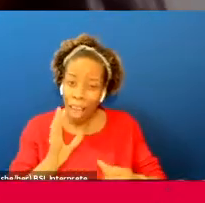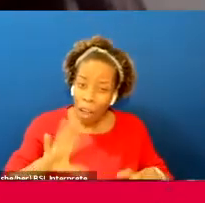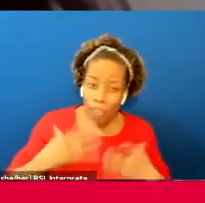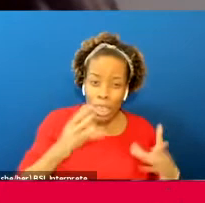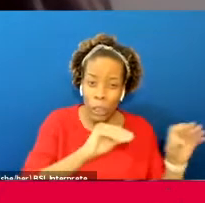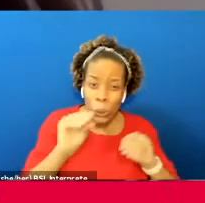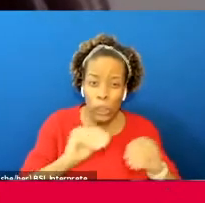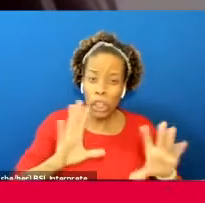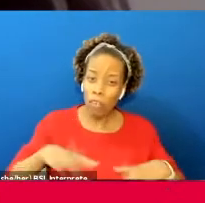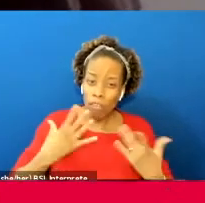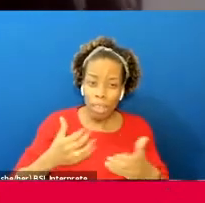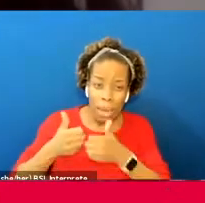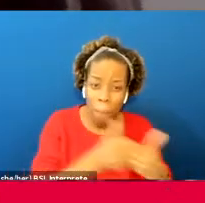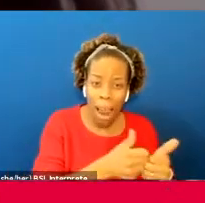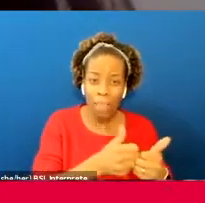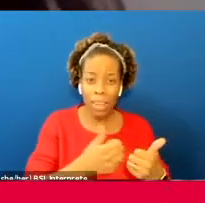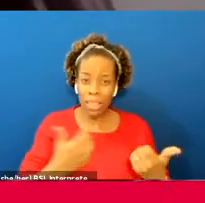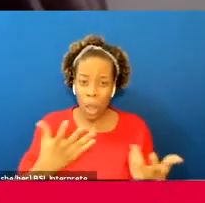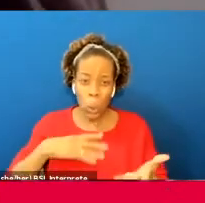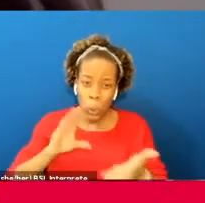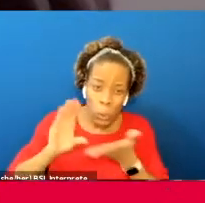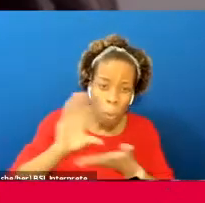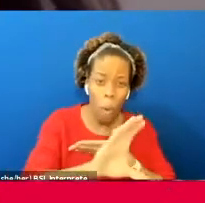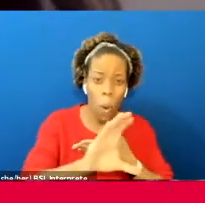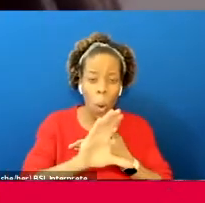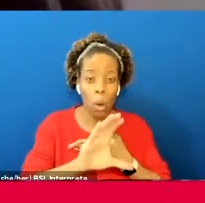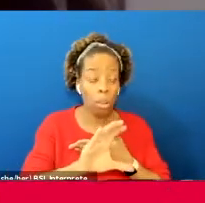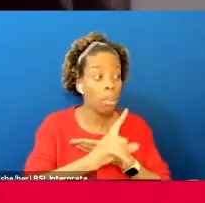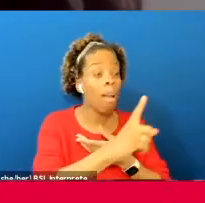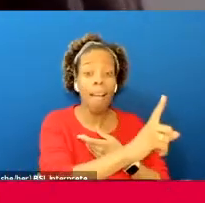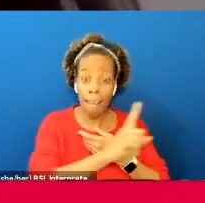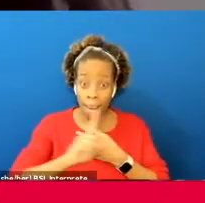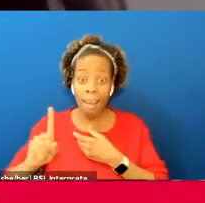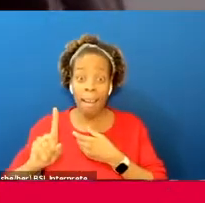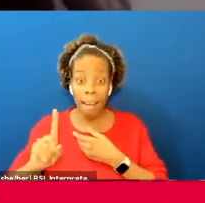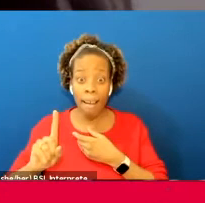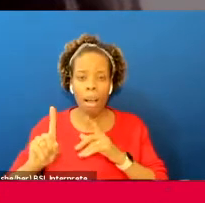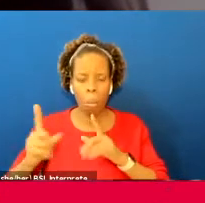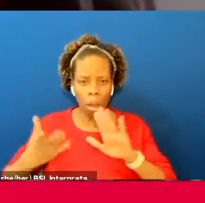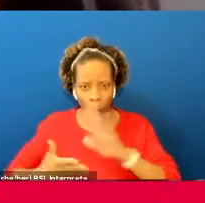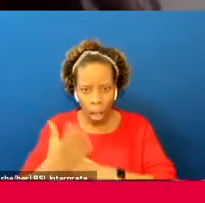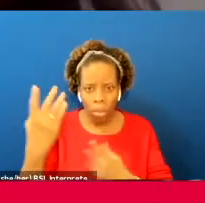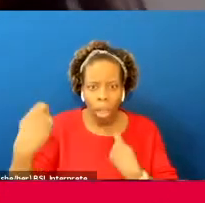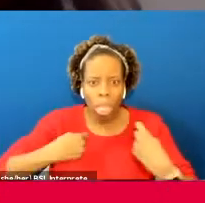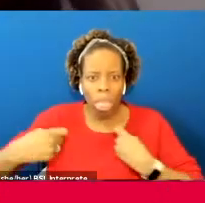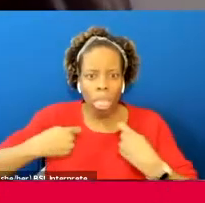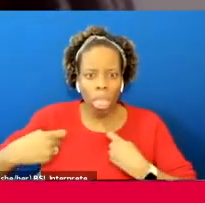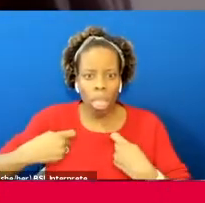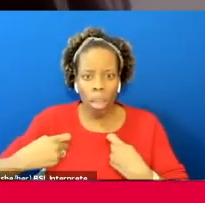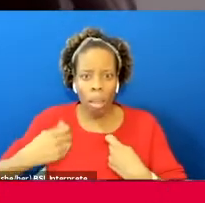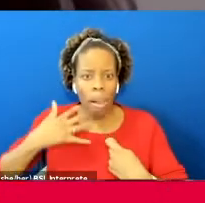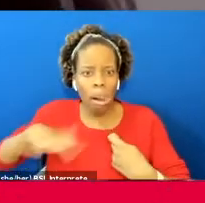a lifetime of support, all at the expense of becoming literal foot soldiers for empire, which ends up in the deaths, the murders